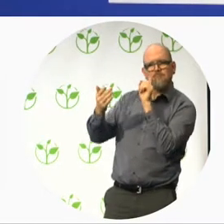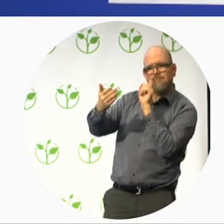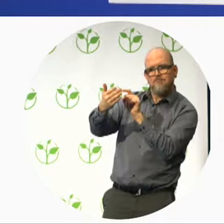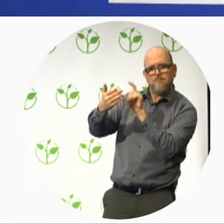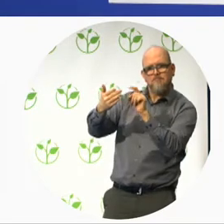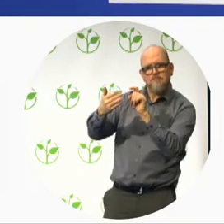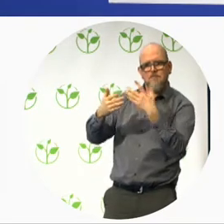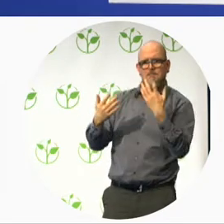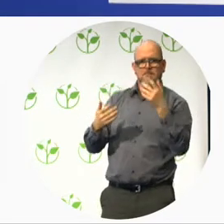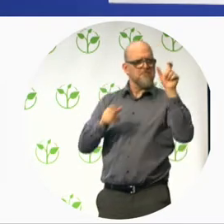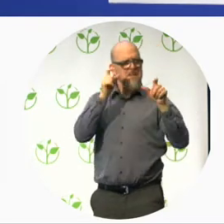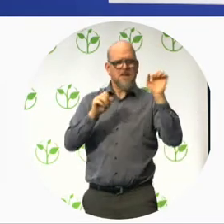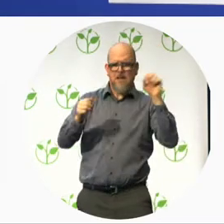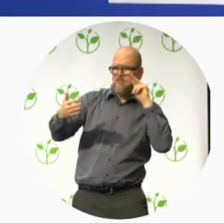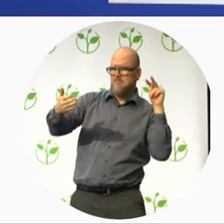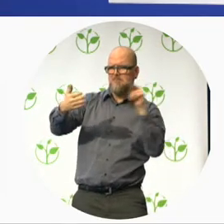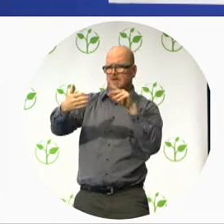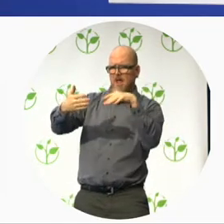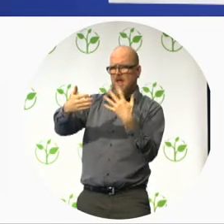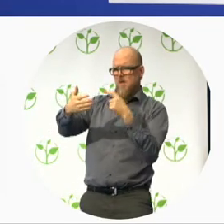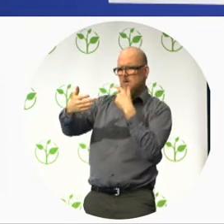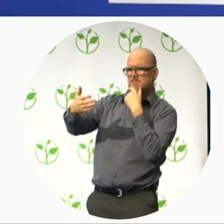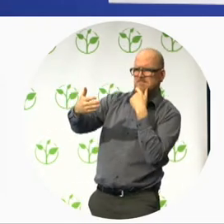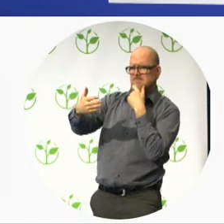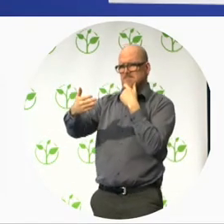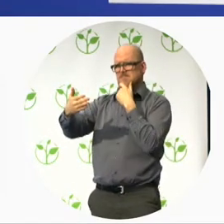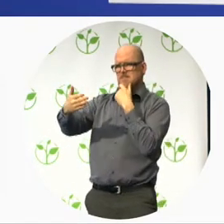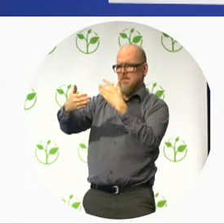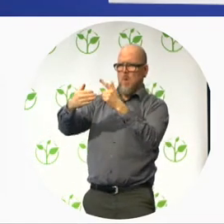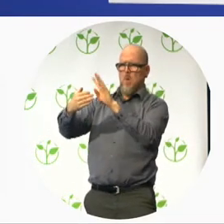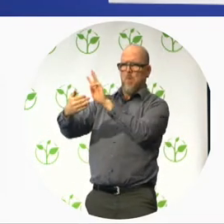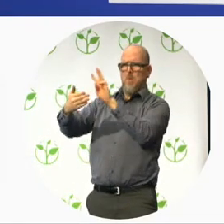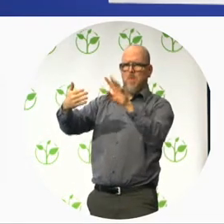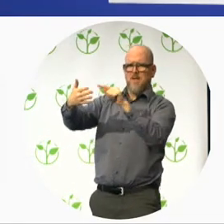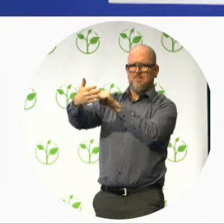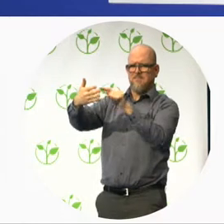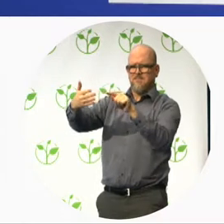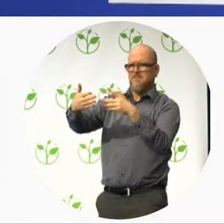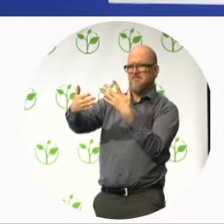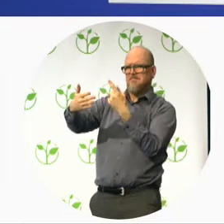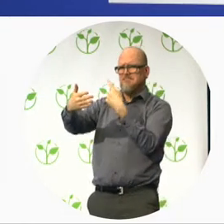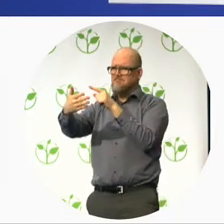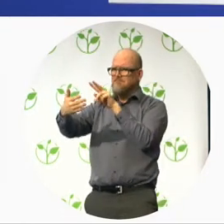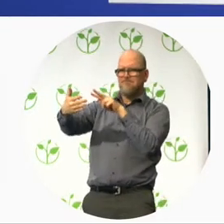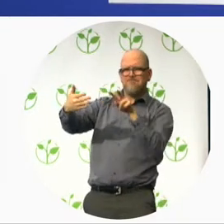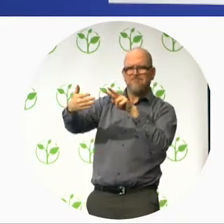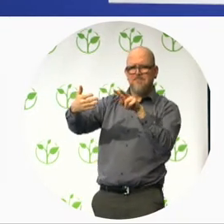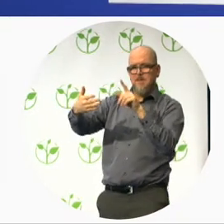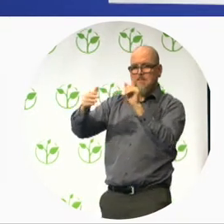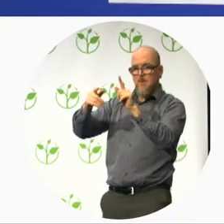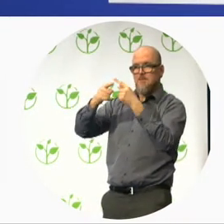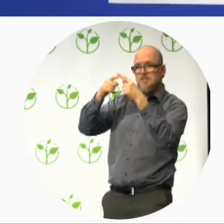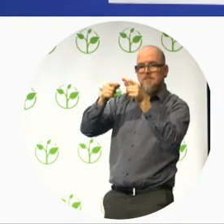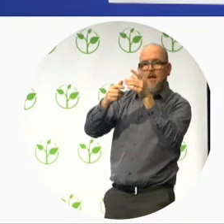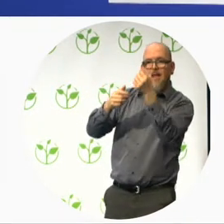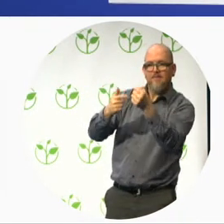being SharePoint. It just seems like a regular website, but it is very user-friendly. I think one of the